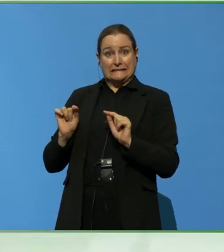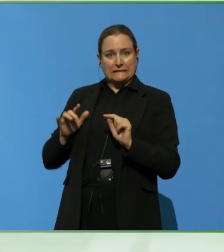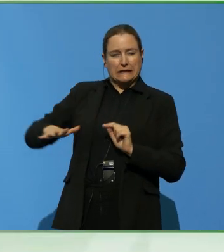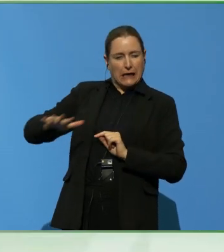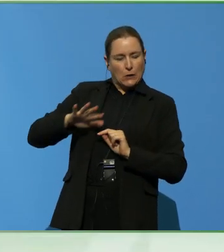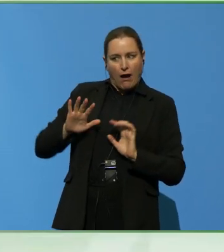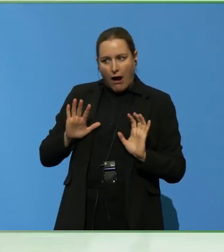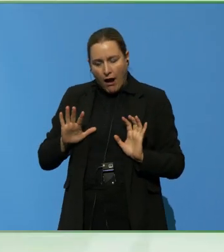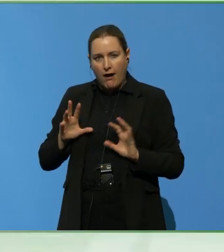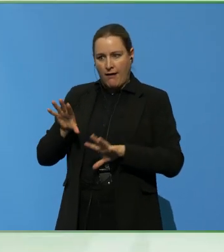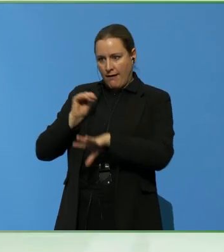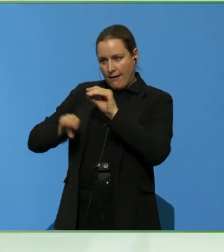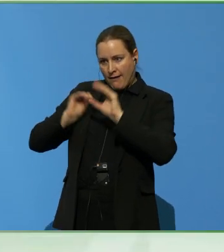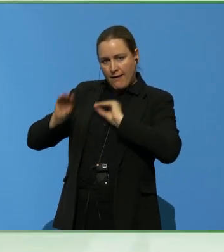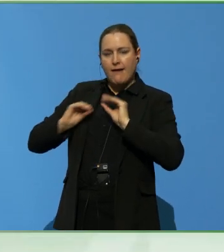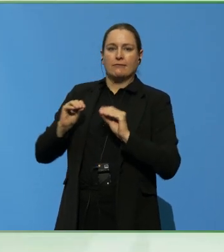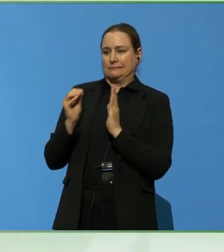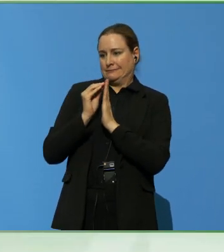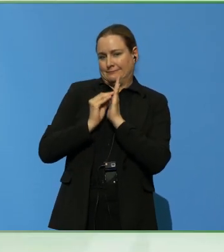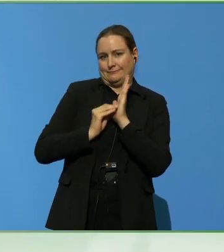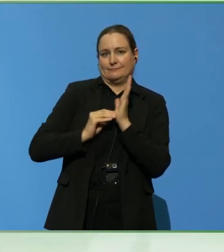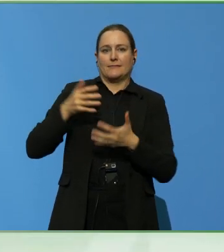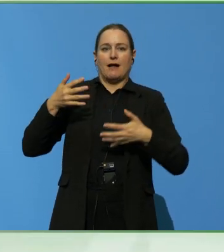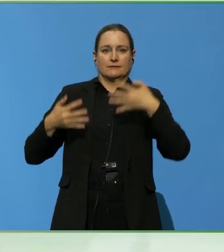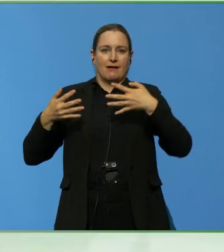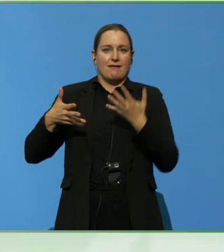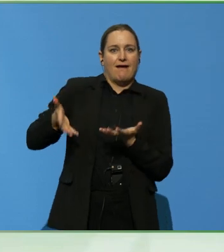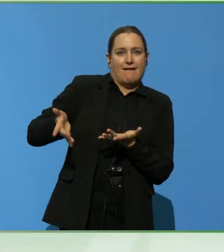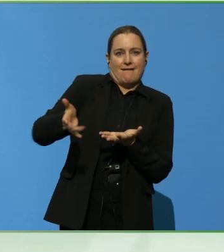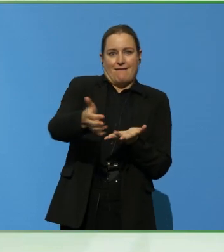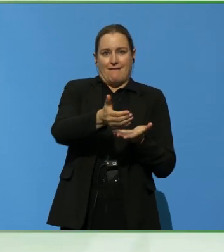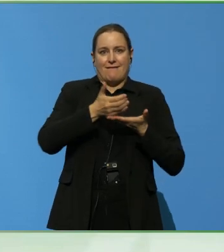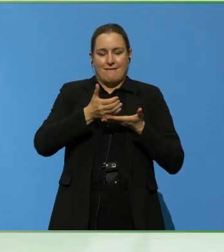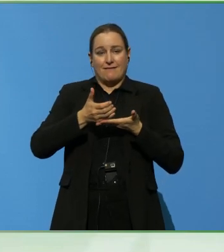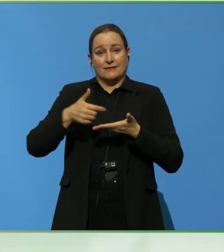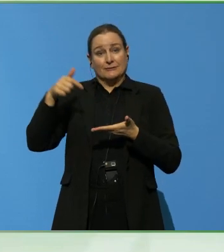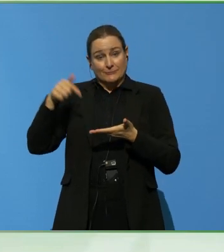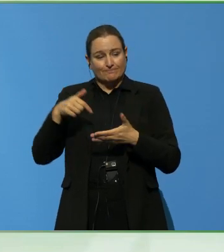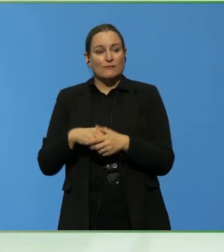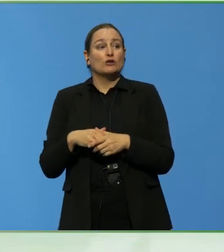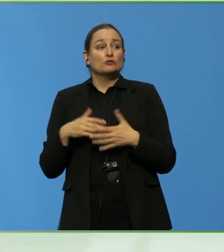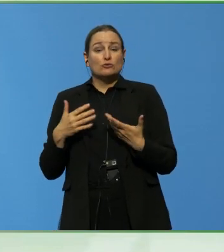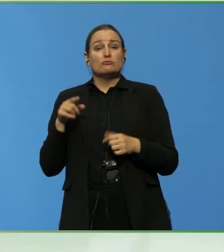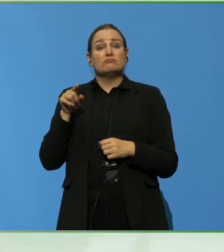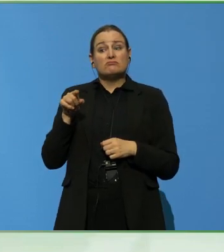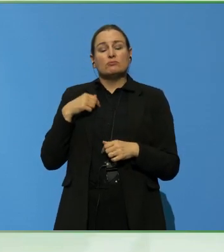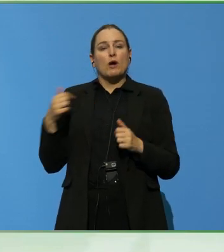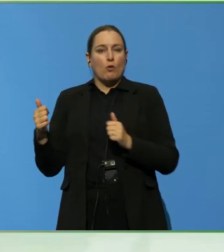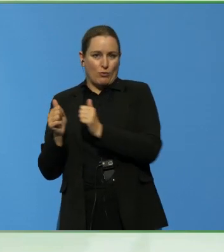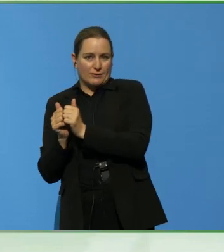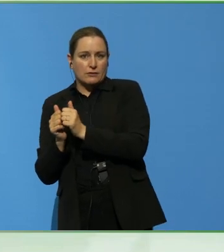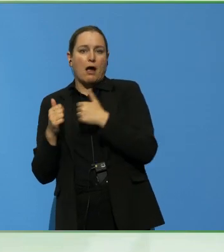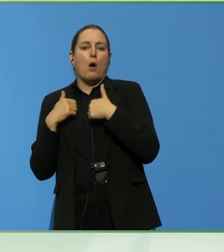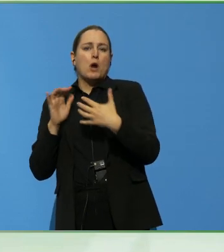and be connecting with the HelpAge and the organizations who are working for the older women, but also connecting with